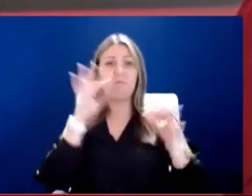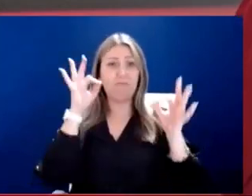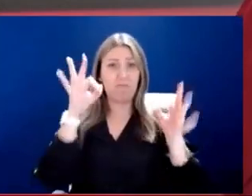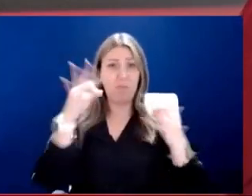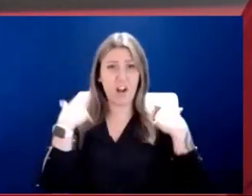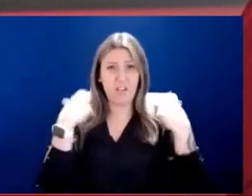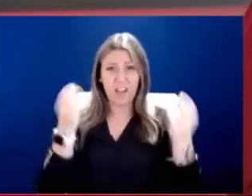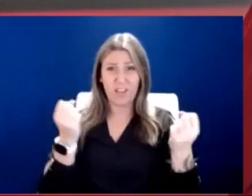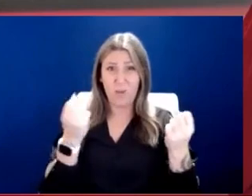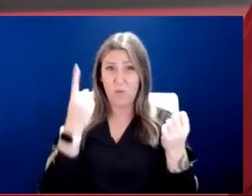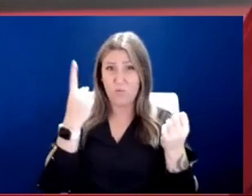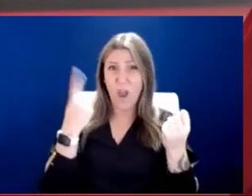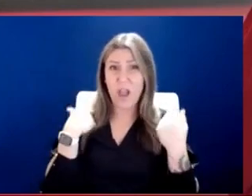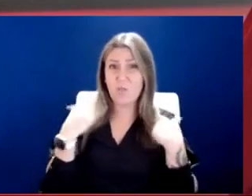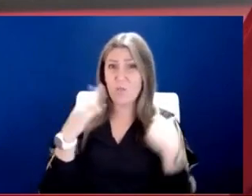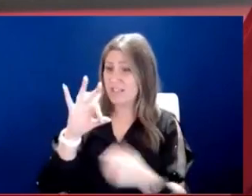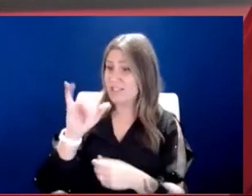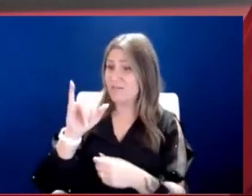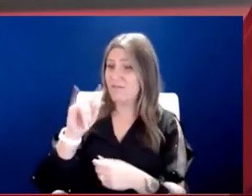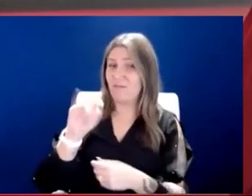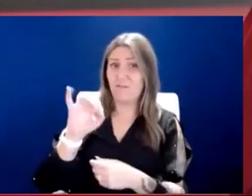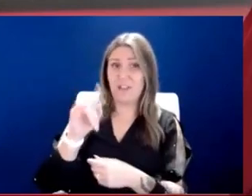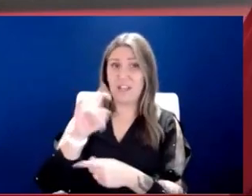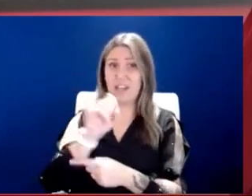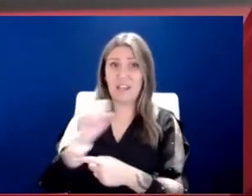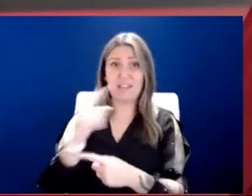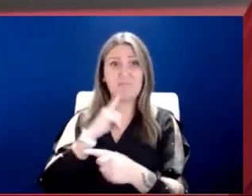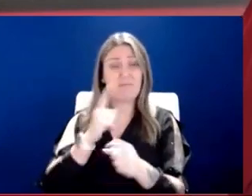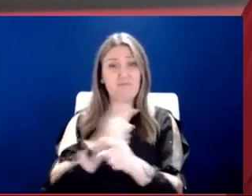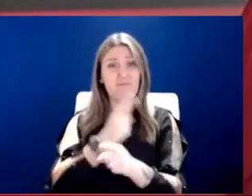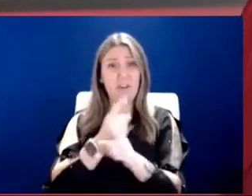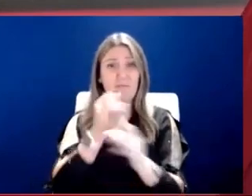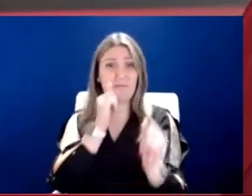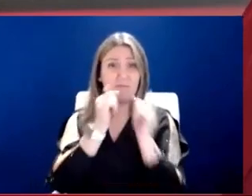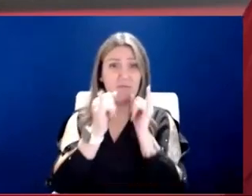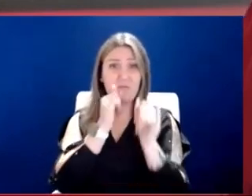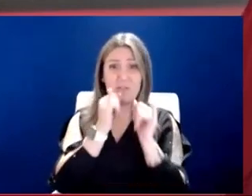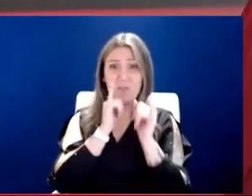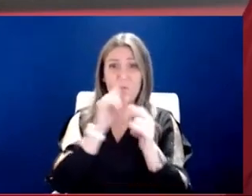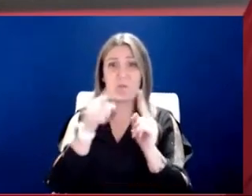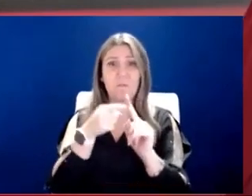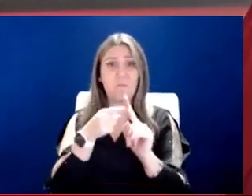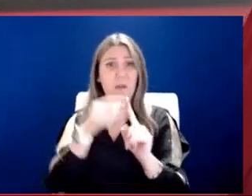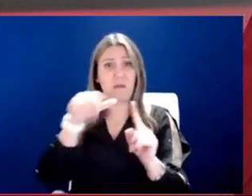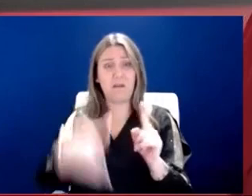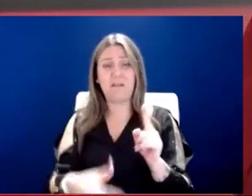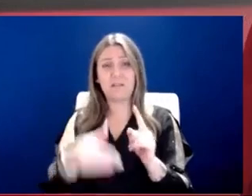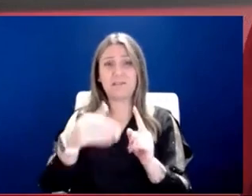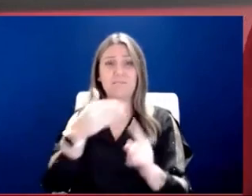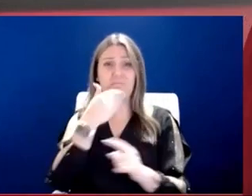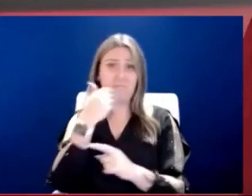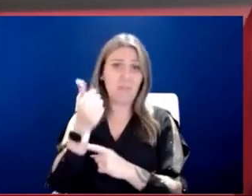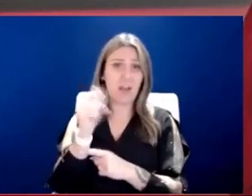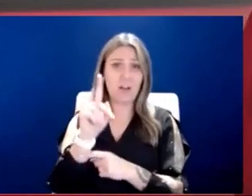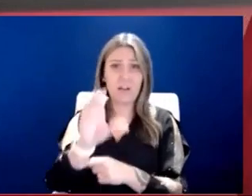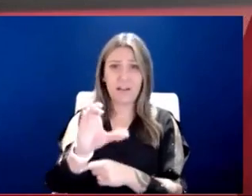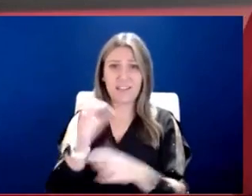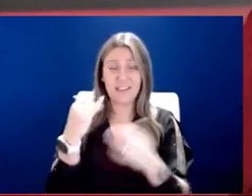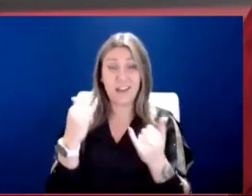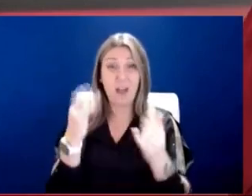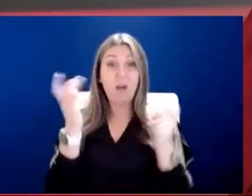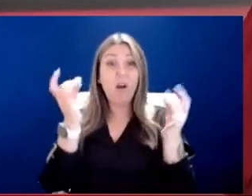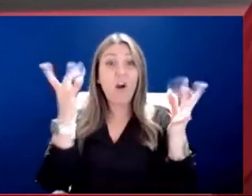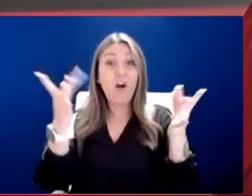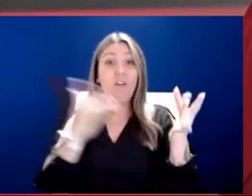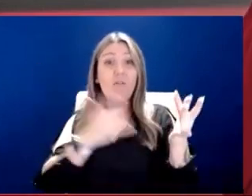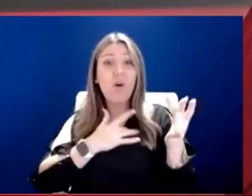that I regularly interviewed when I hosted Better Kansas City, and now they have these horrible heart complications from COVID. We're also going to have